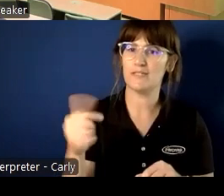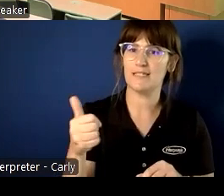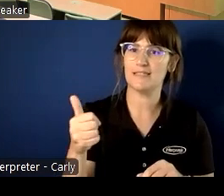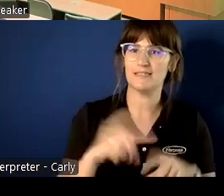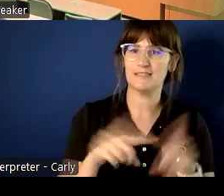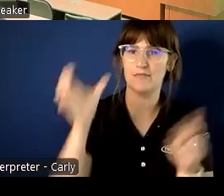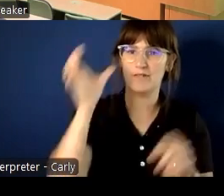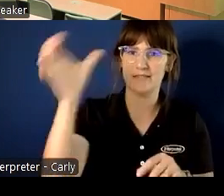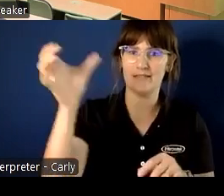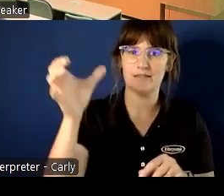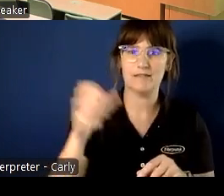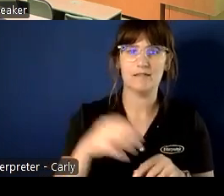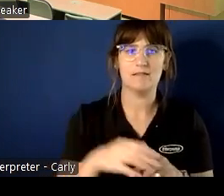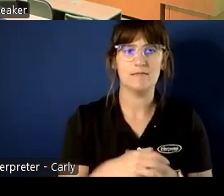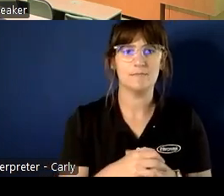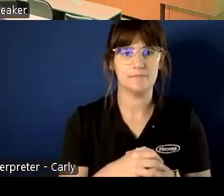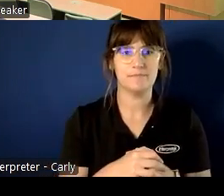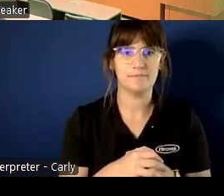The premise was